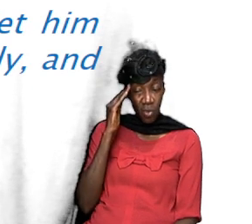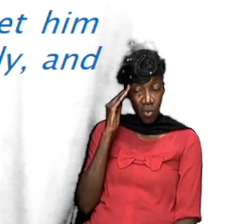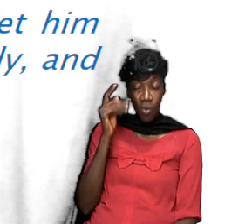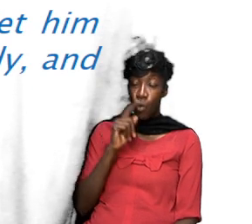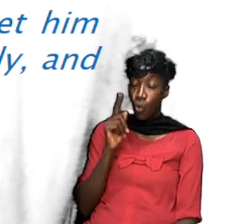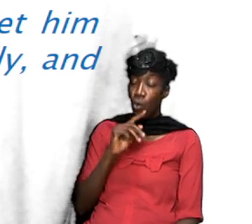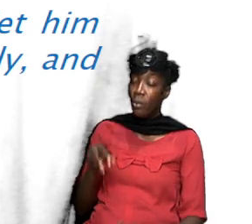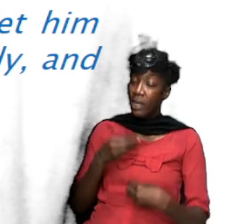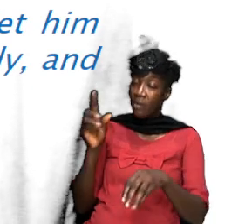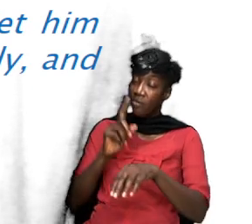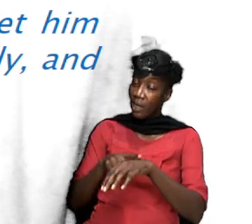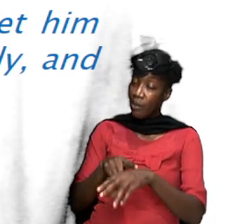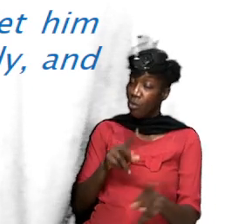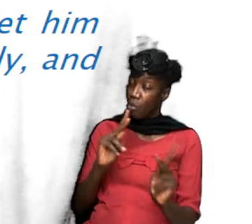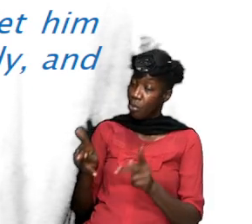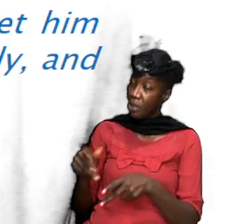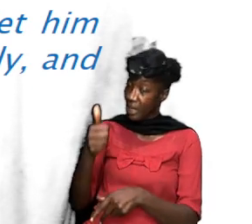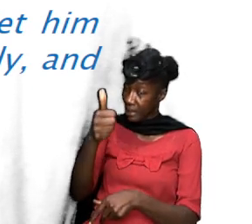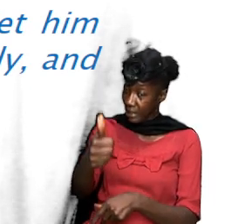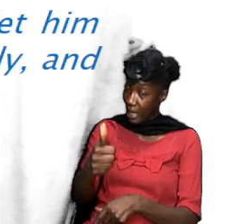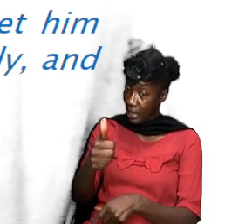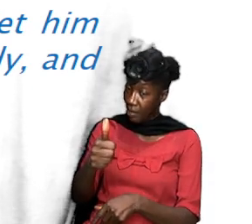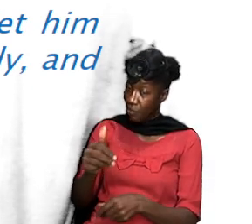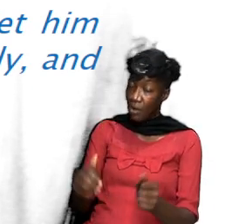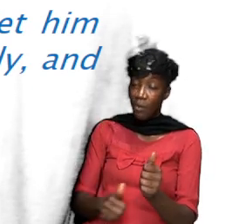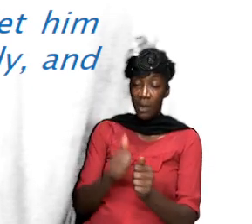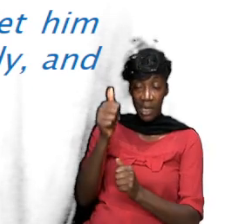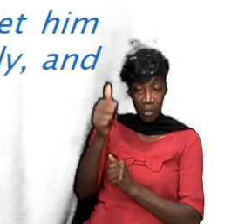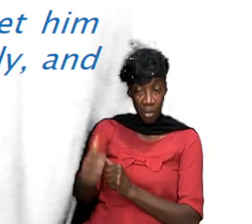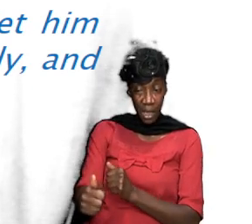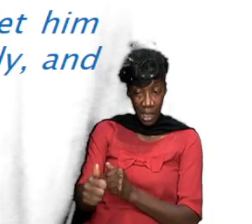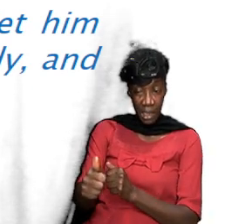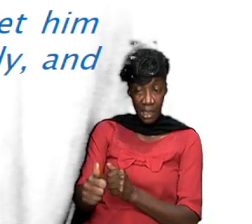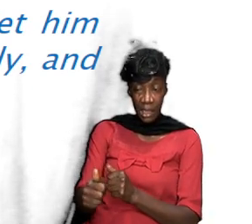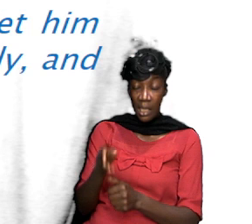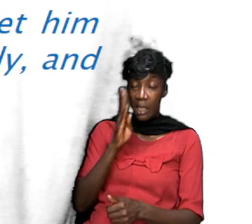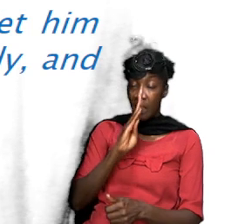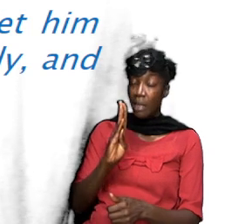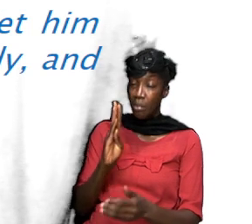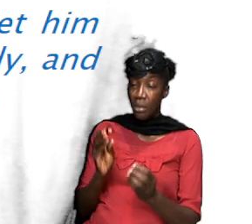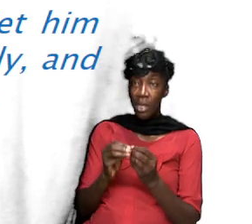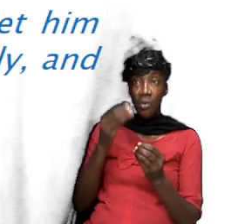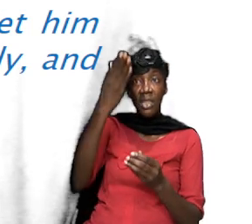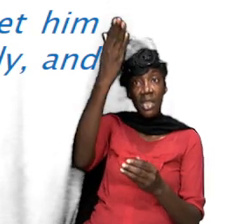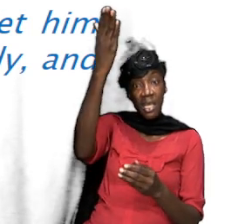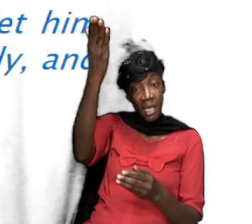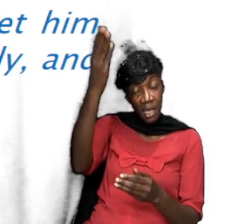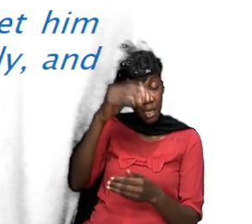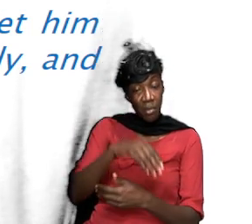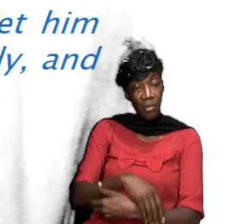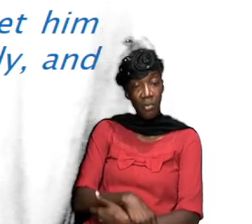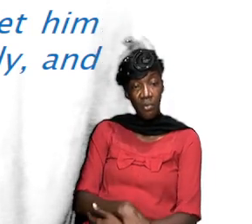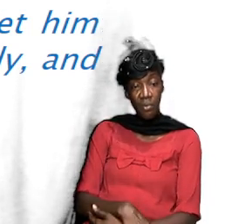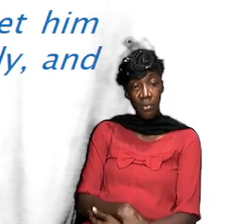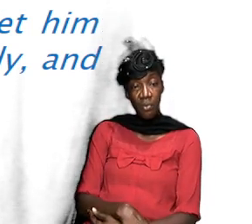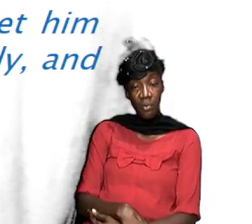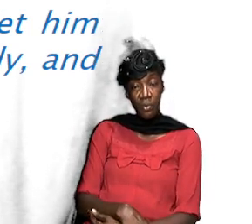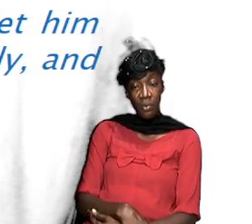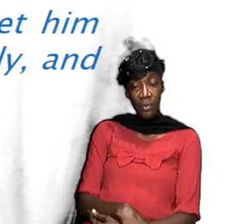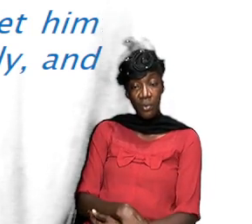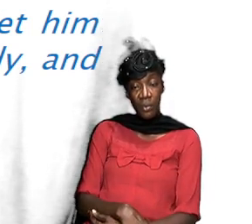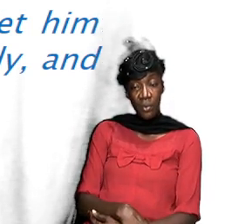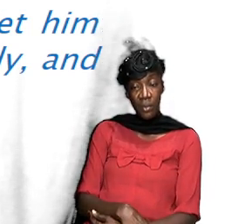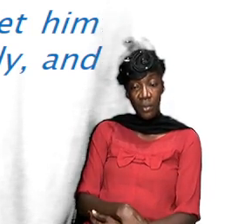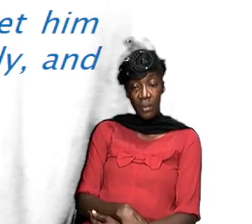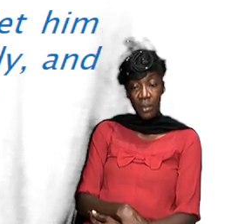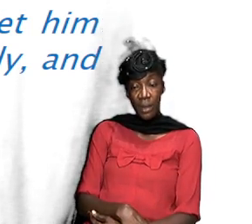prepare themselves so that when they pass off, they can be with him. Because at the end of the day, you know, the aim is to